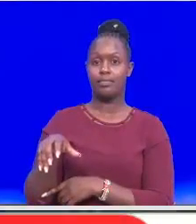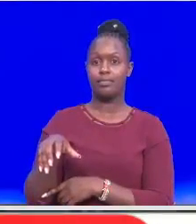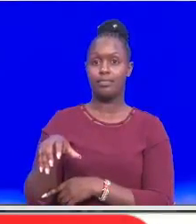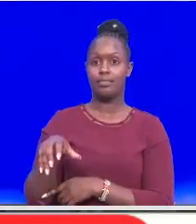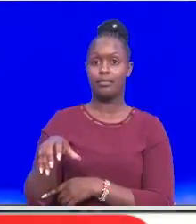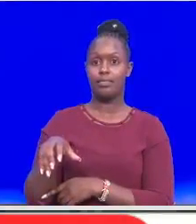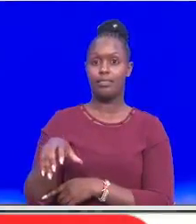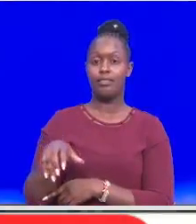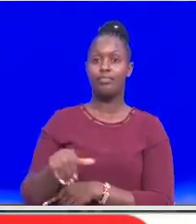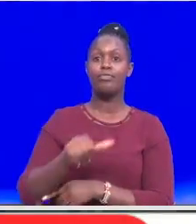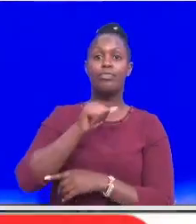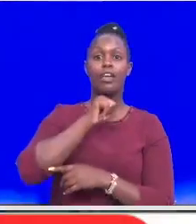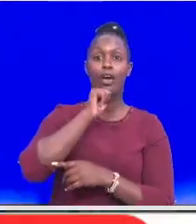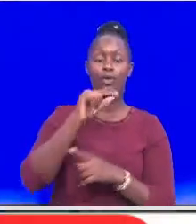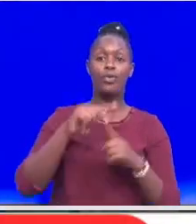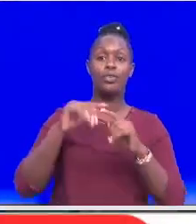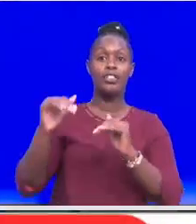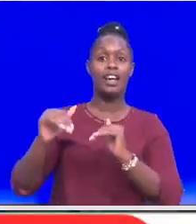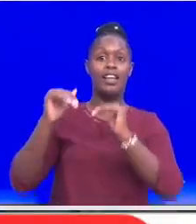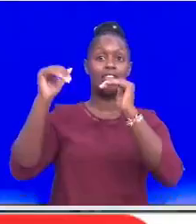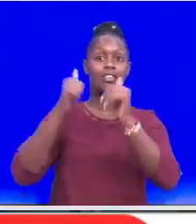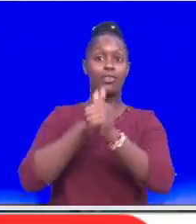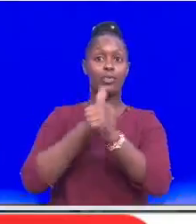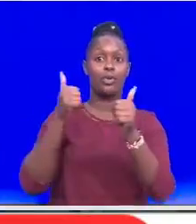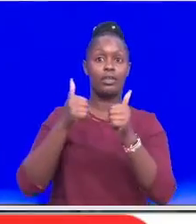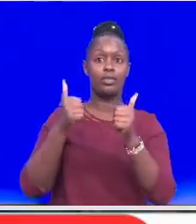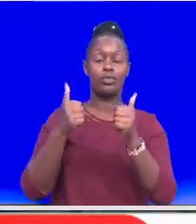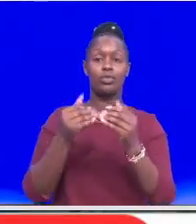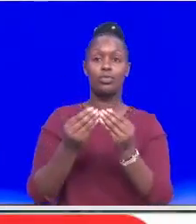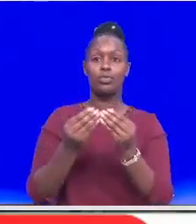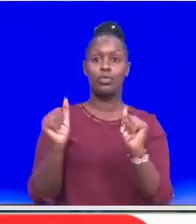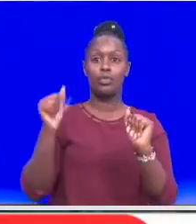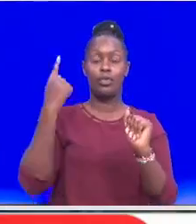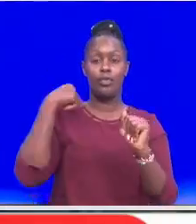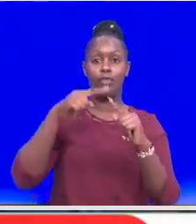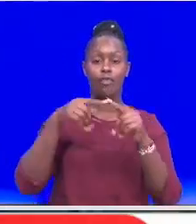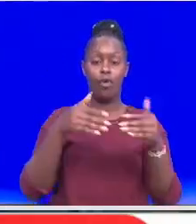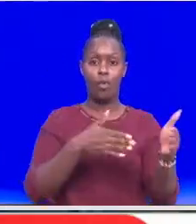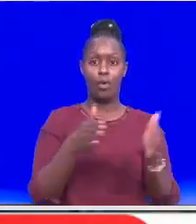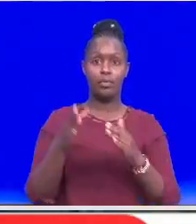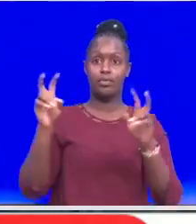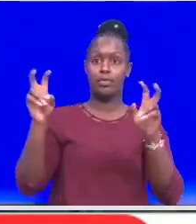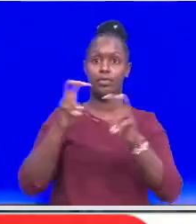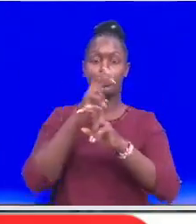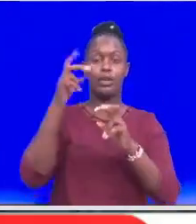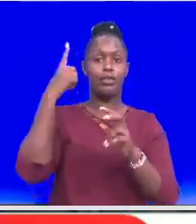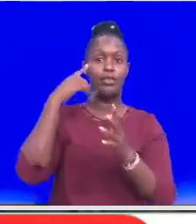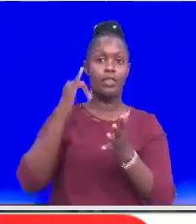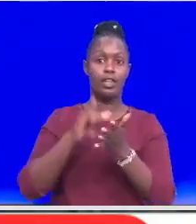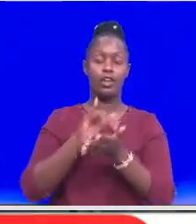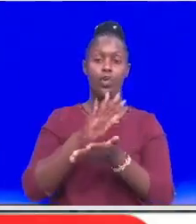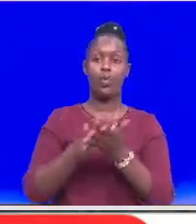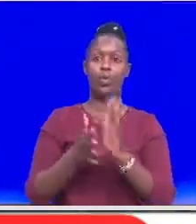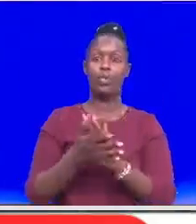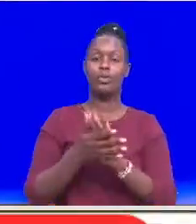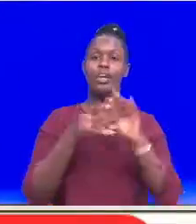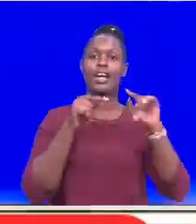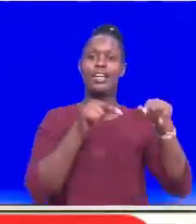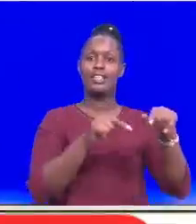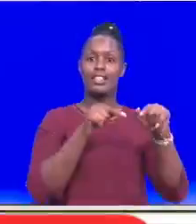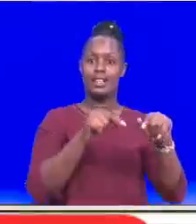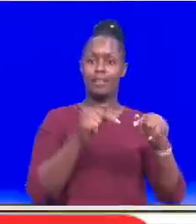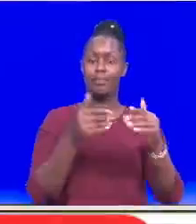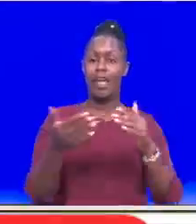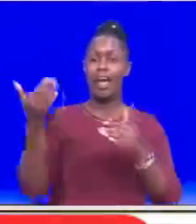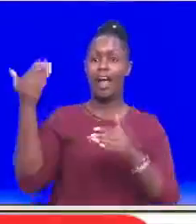are not innovative enough to look for ways of looking for votes without inciting. Earlier last